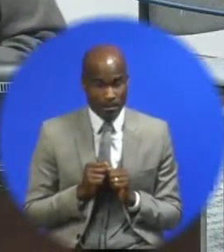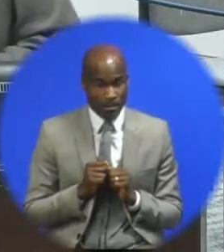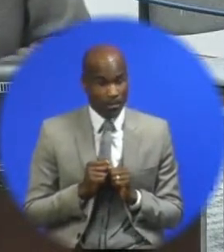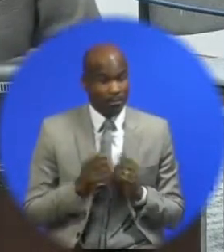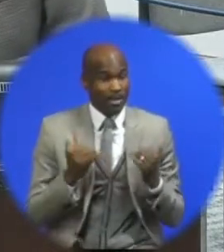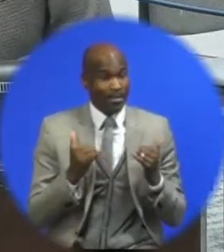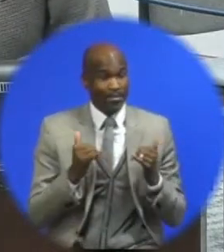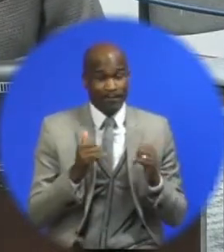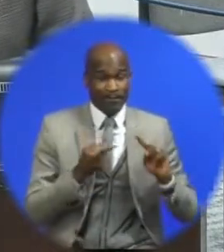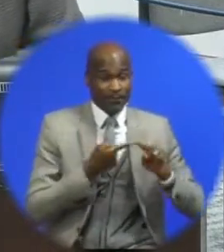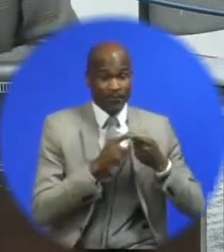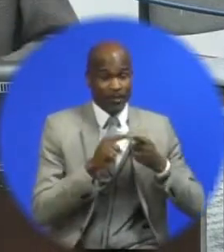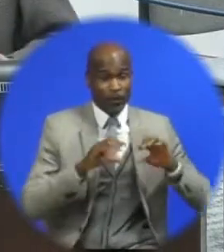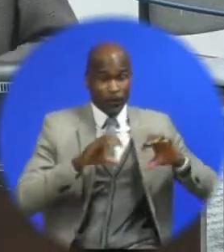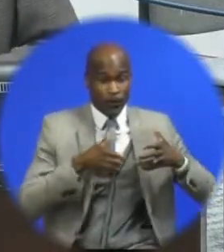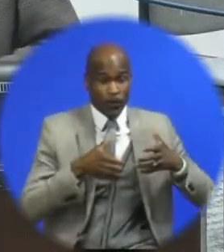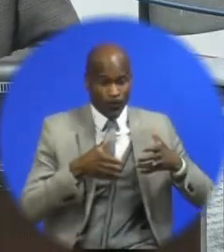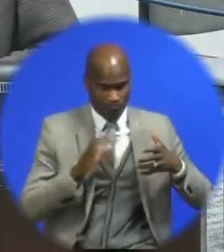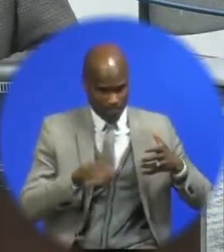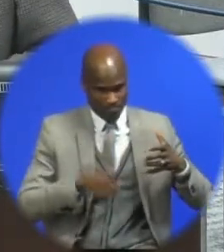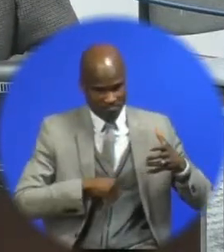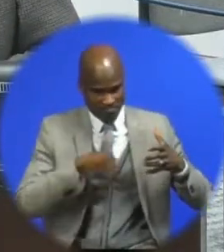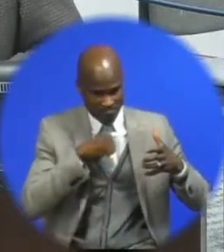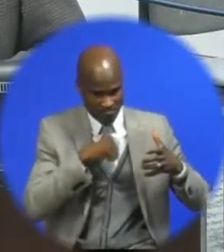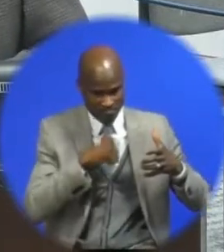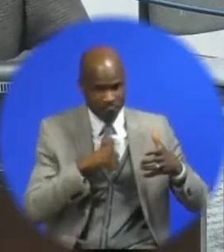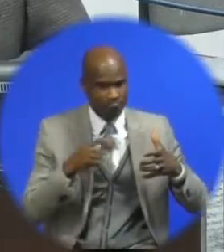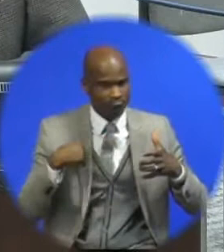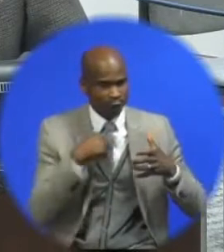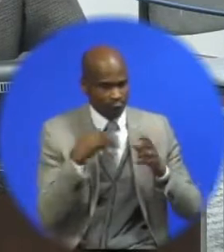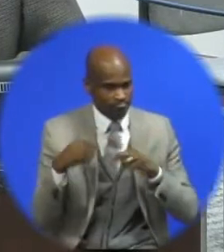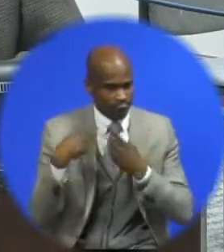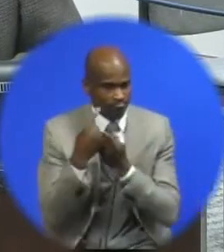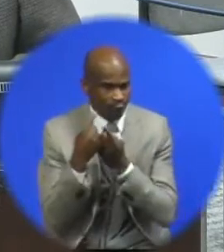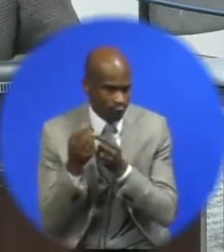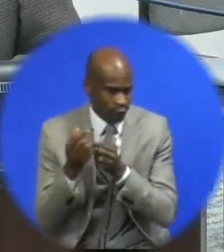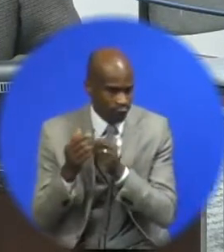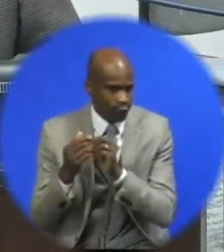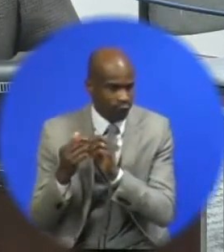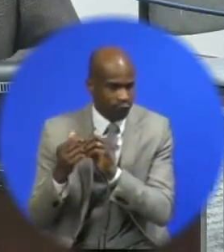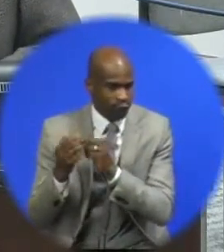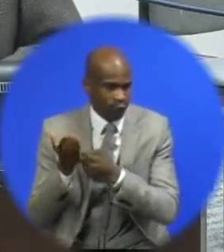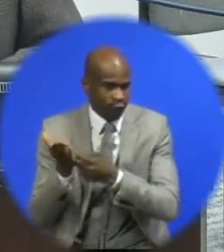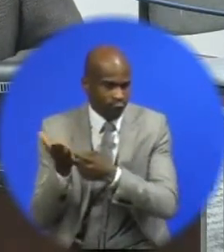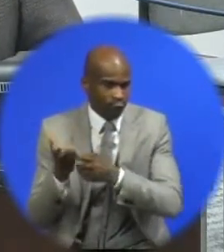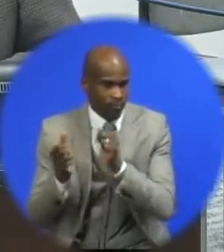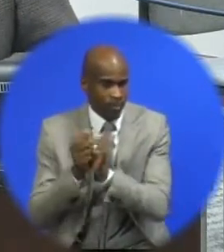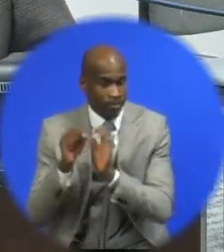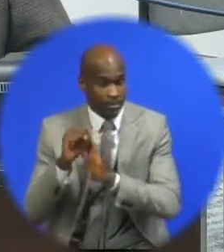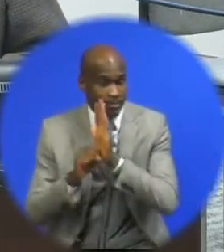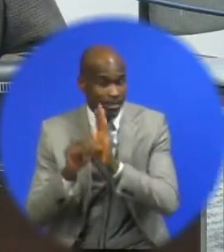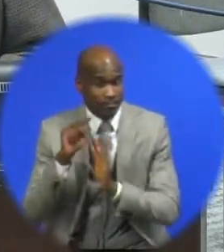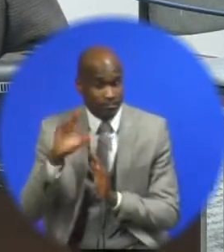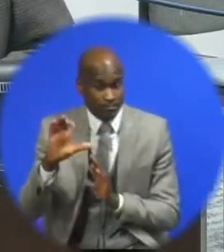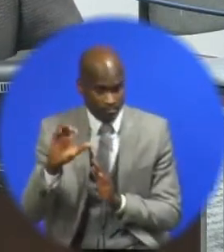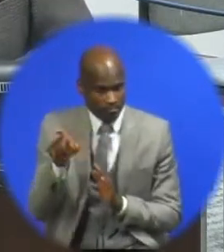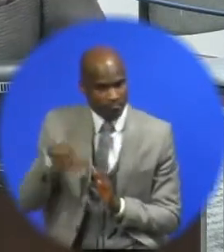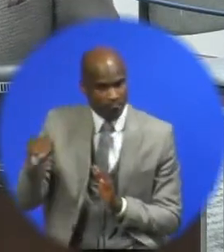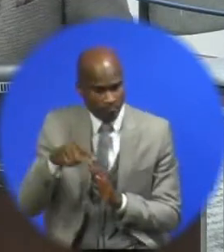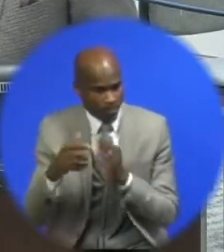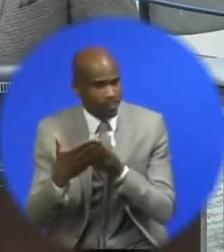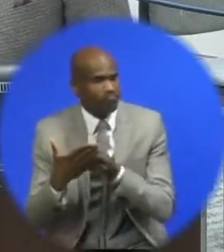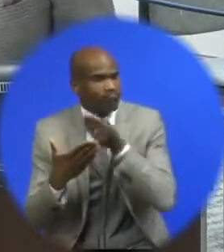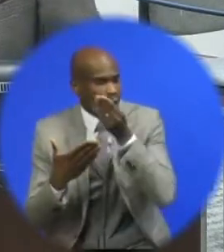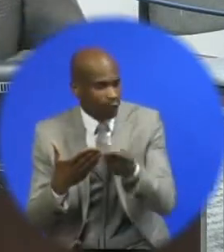proud of. We've worked with the state of North Carolina, and they have bought 30 acres that you'll see there where it's